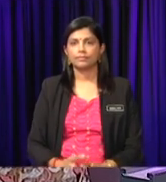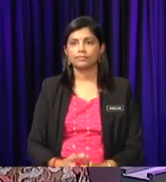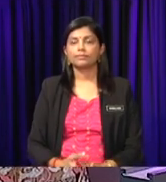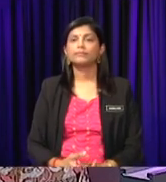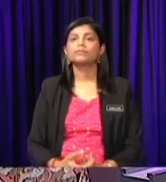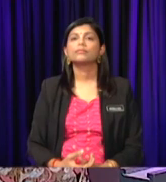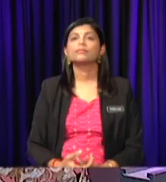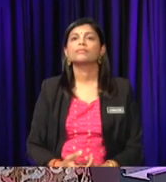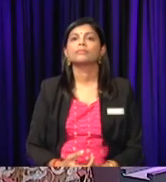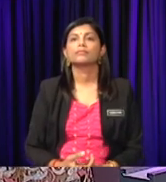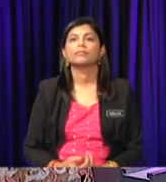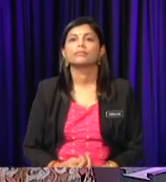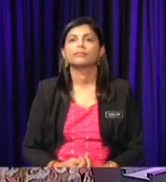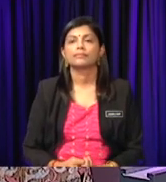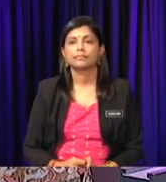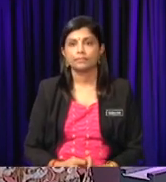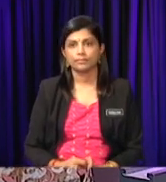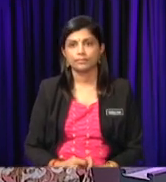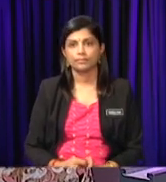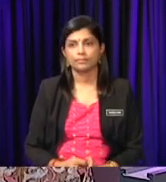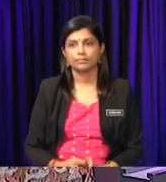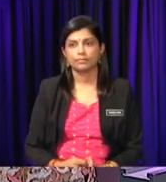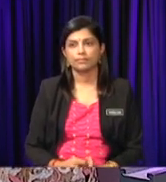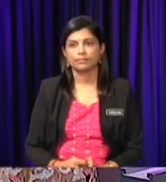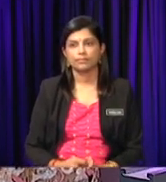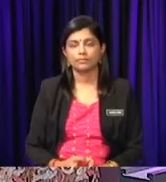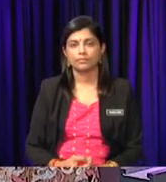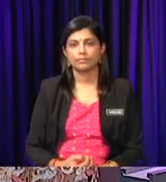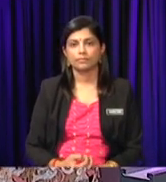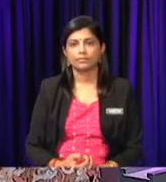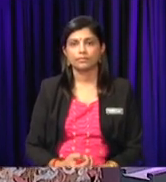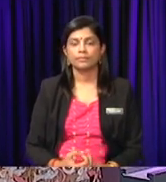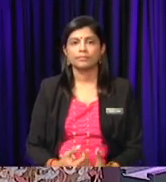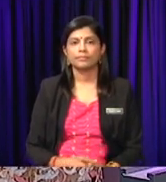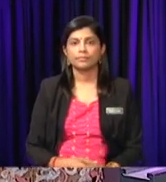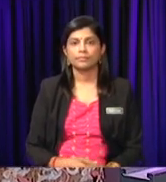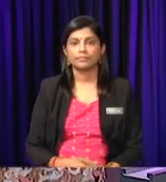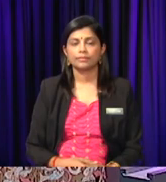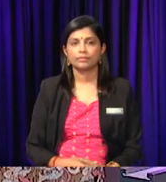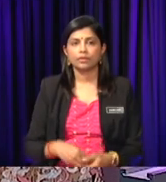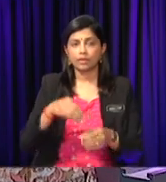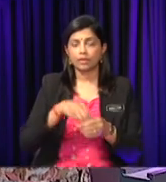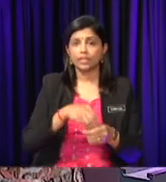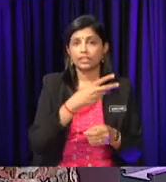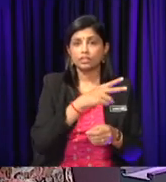will assess each candidate. Okay, right, within a span of 12 to 15 minutes. Mm-hmm.